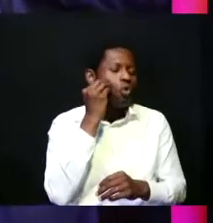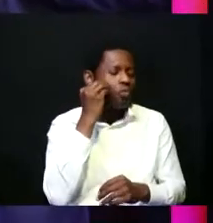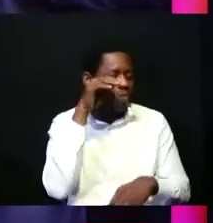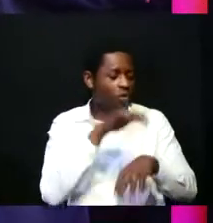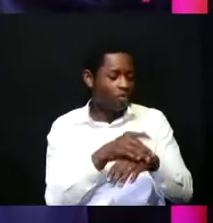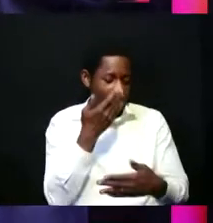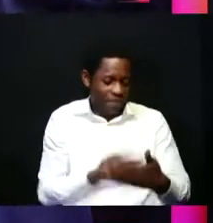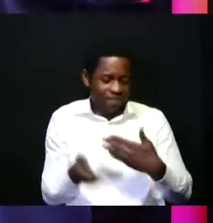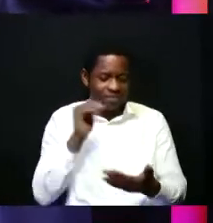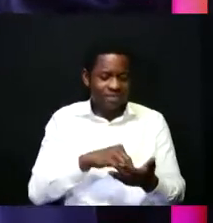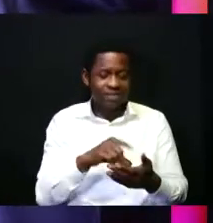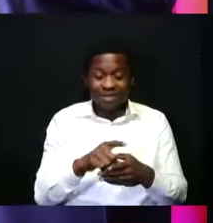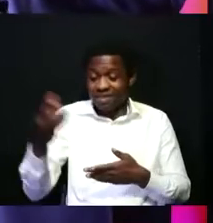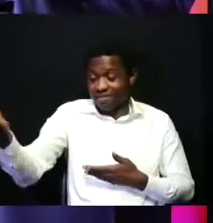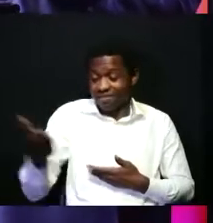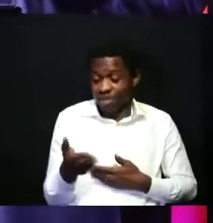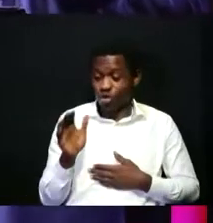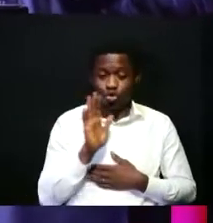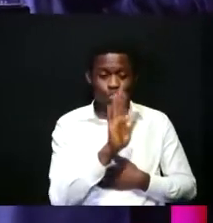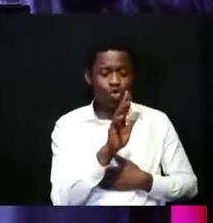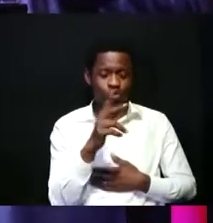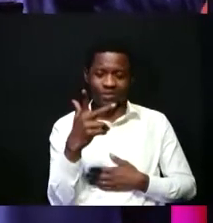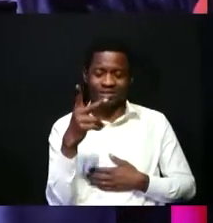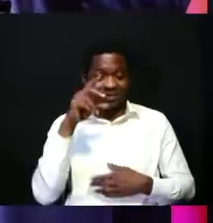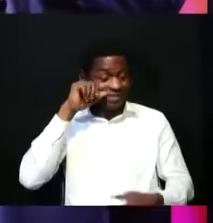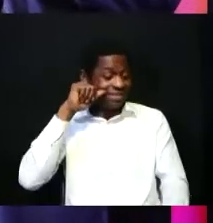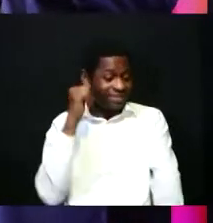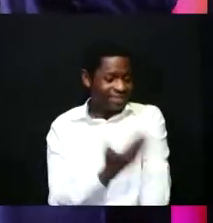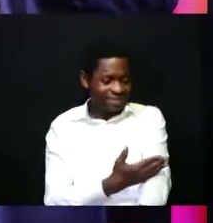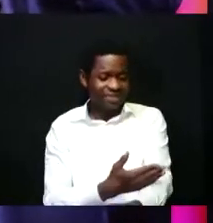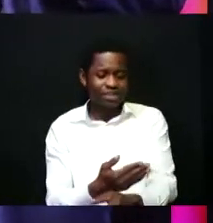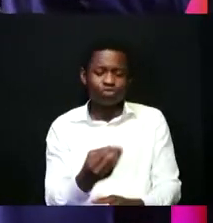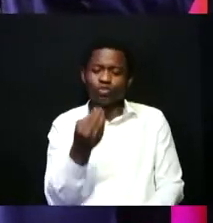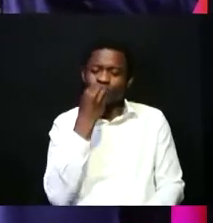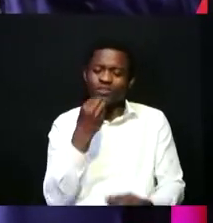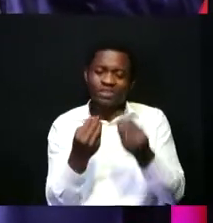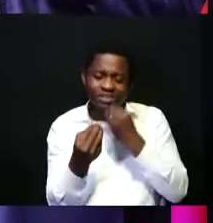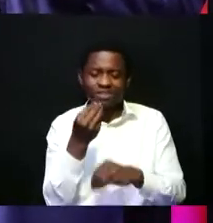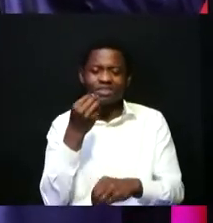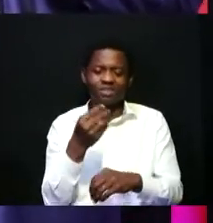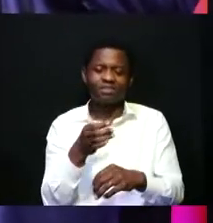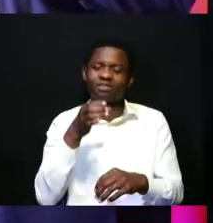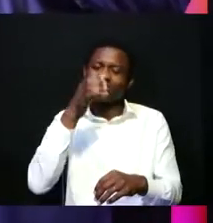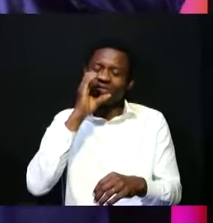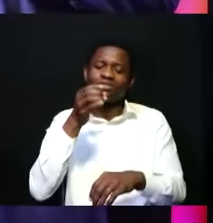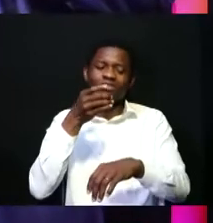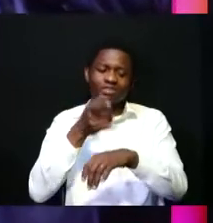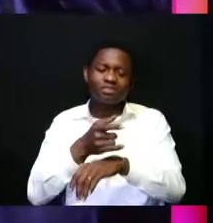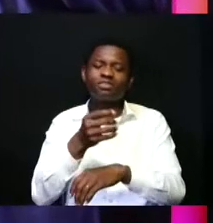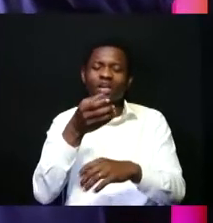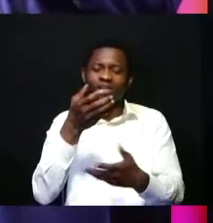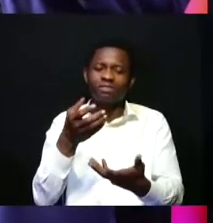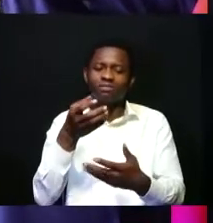their 3 sisters to eat and drink with them. Na ne mammare ma no koto opuno wo oba